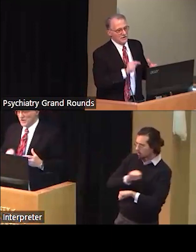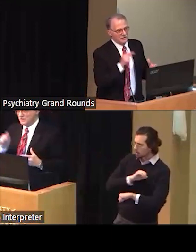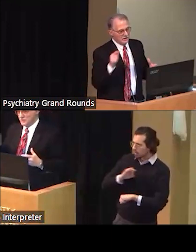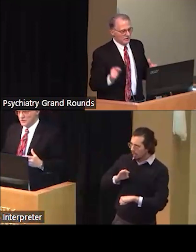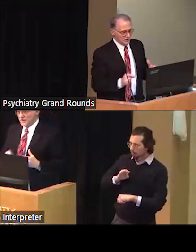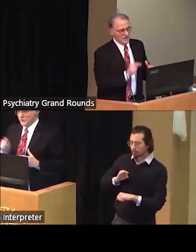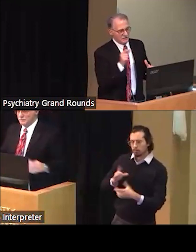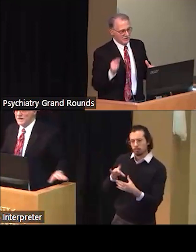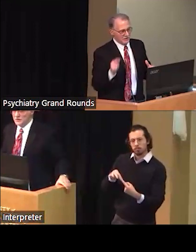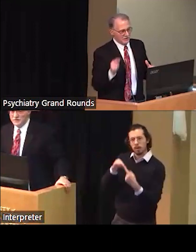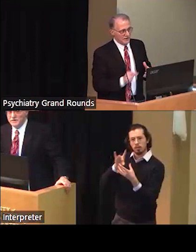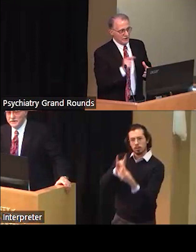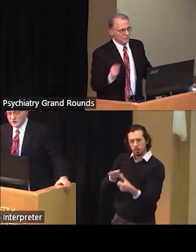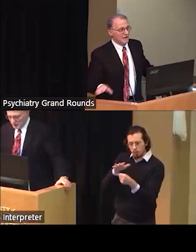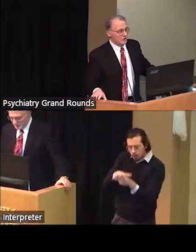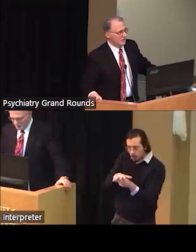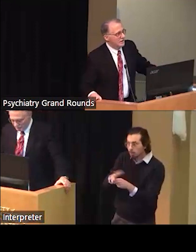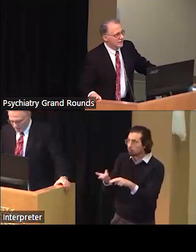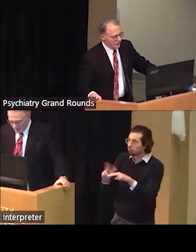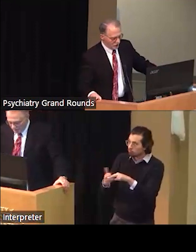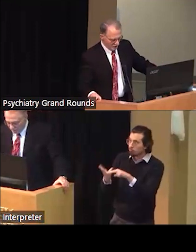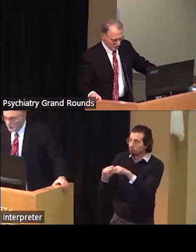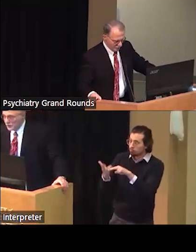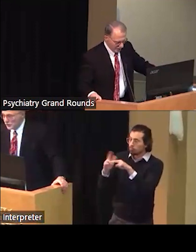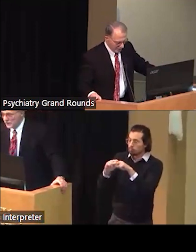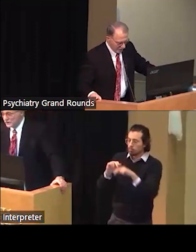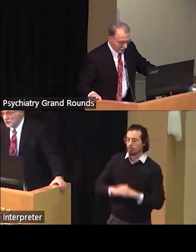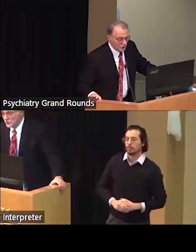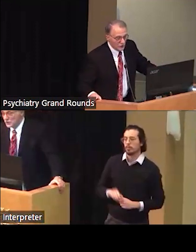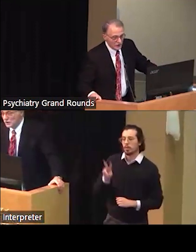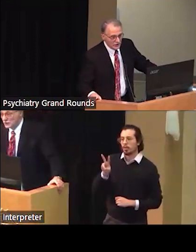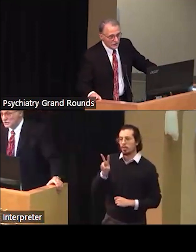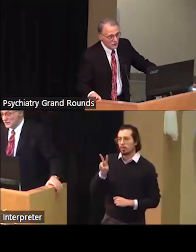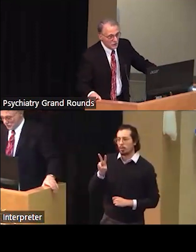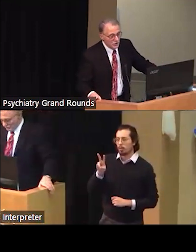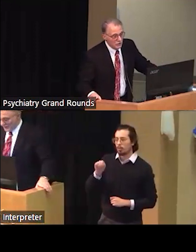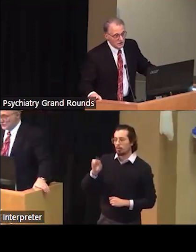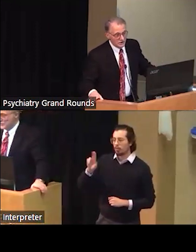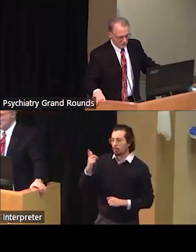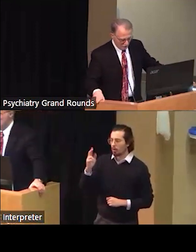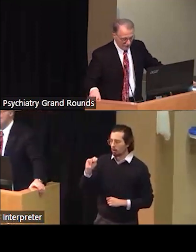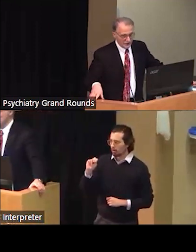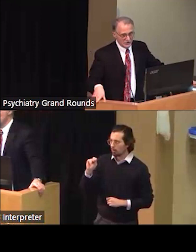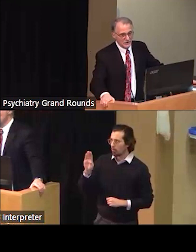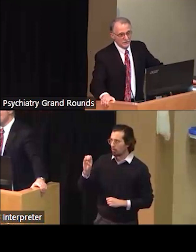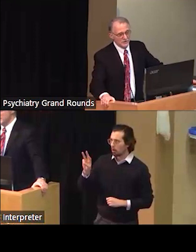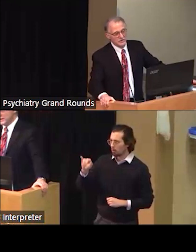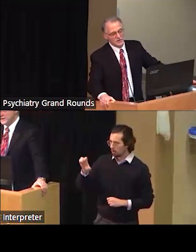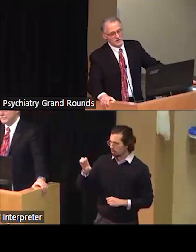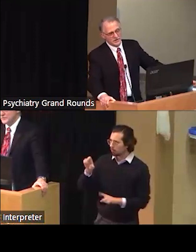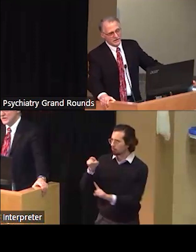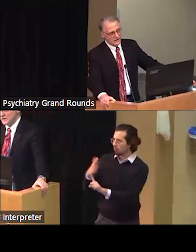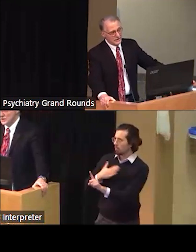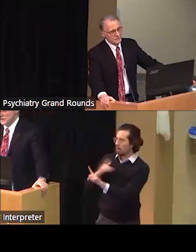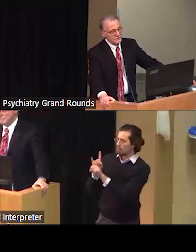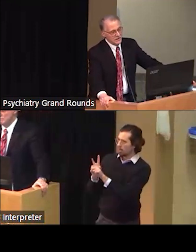especially with stressors that are mounting and increasing? Vaughn Bowie, who was a mentor of mine, he was from the University of